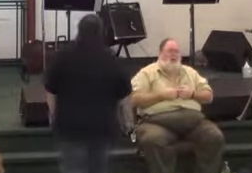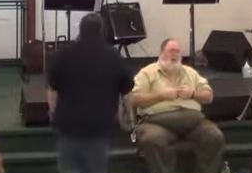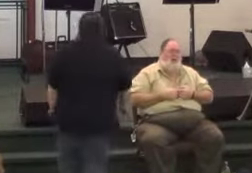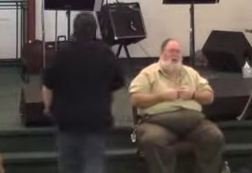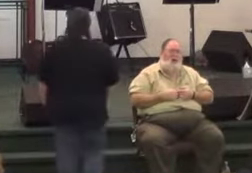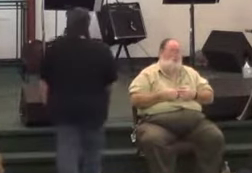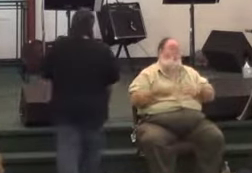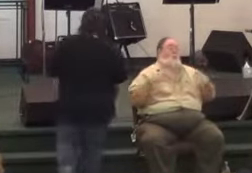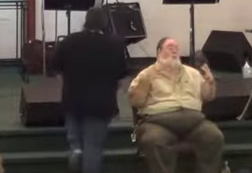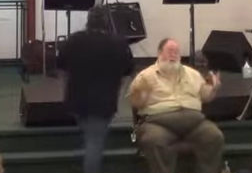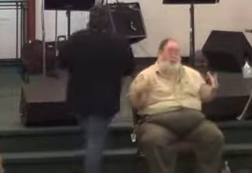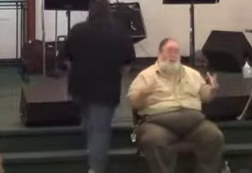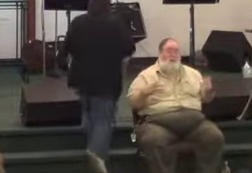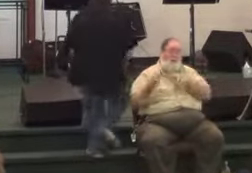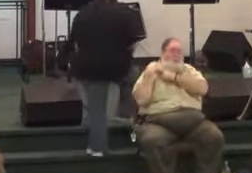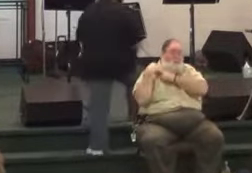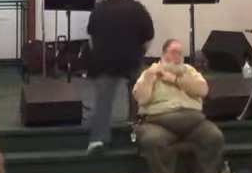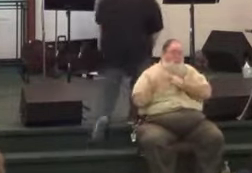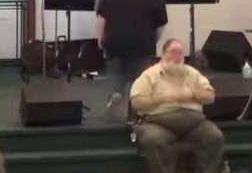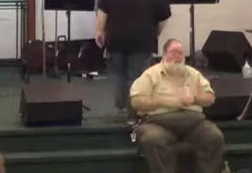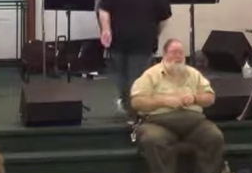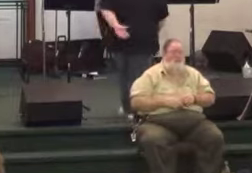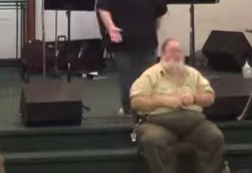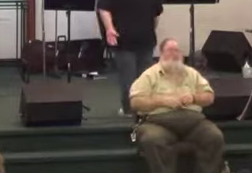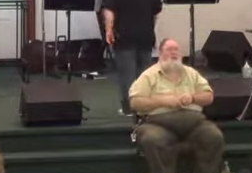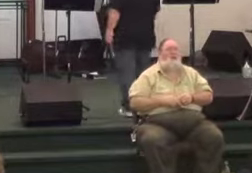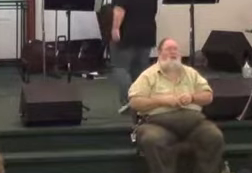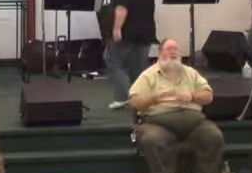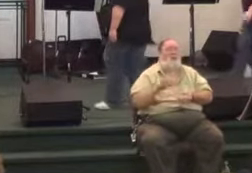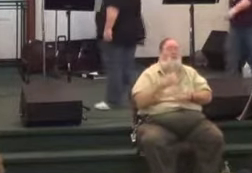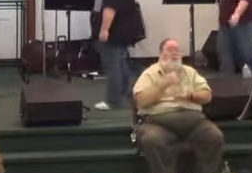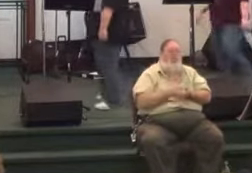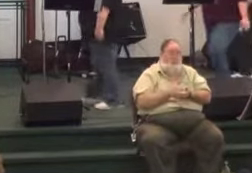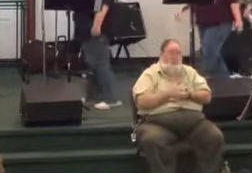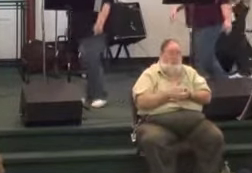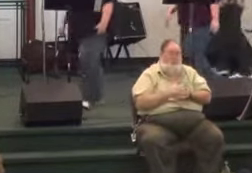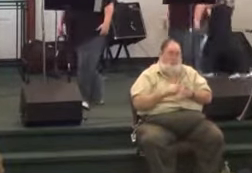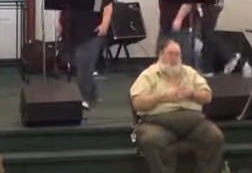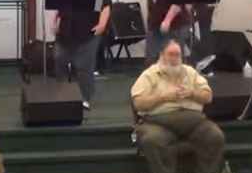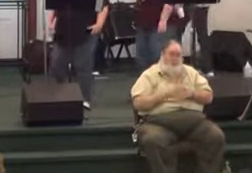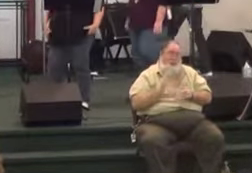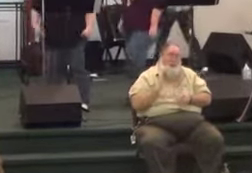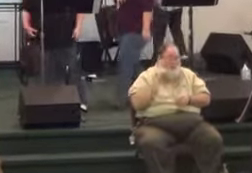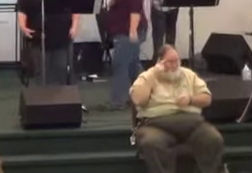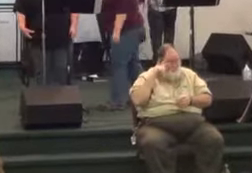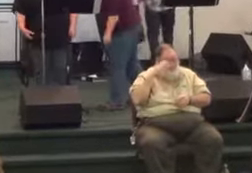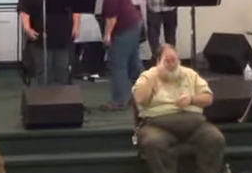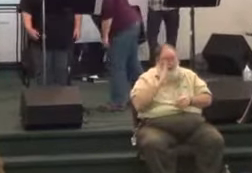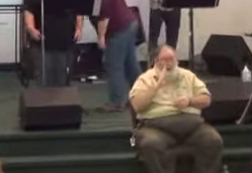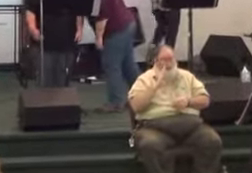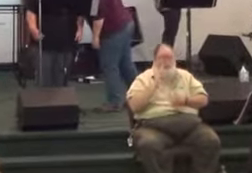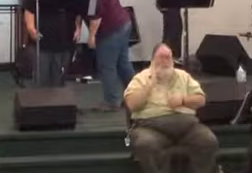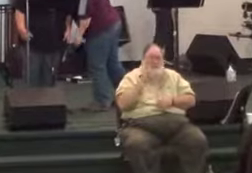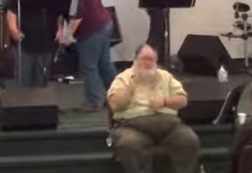spiritual mindset of all of us, for the message that God's prepared for us. It's a big demand,